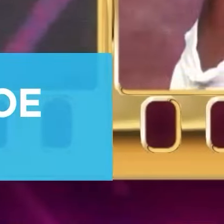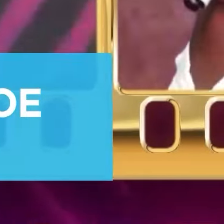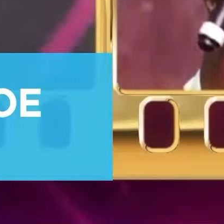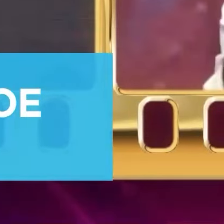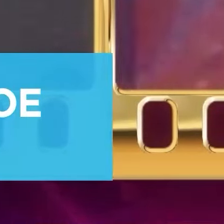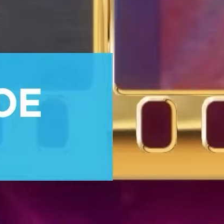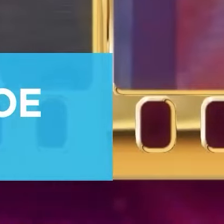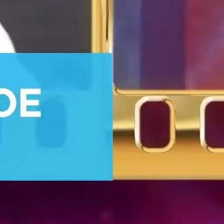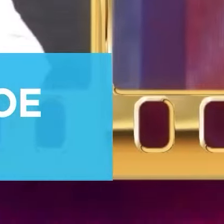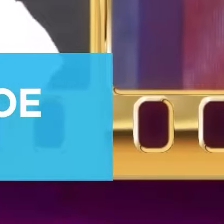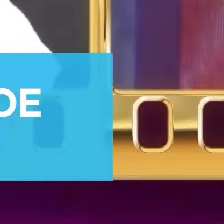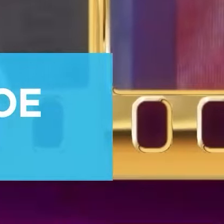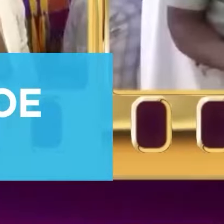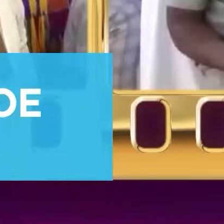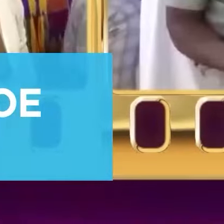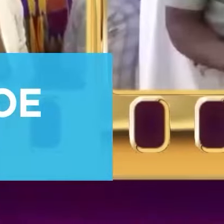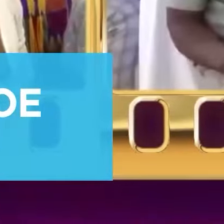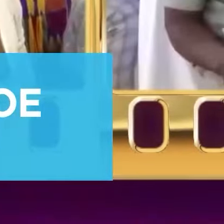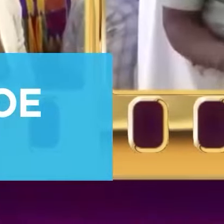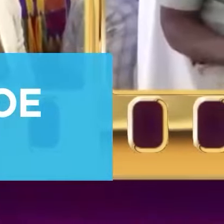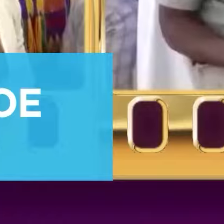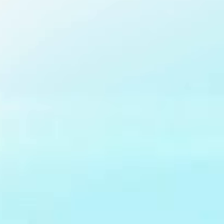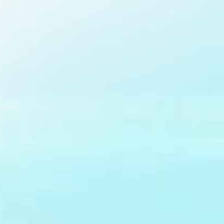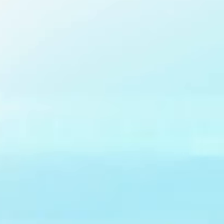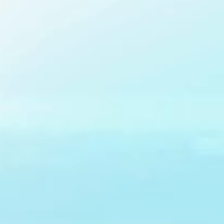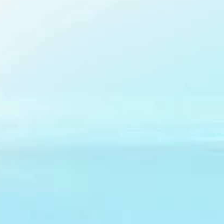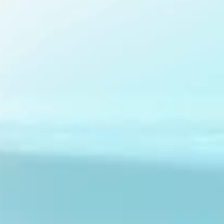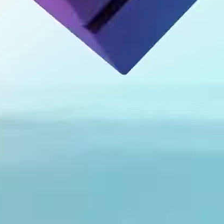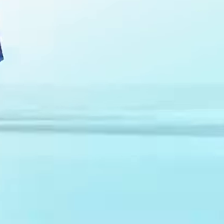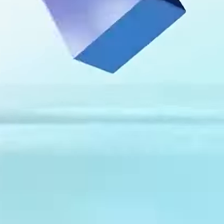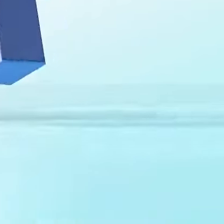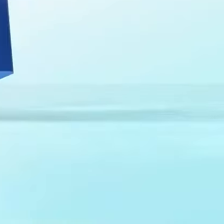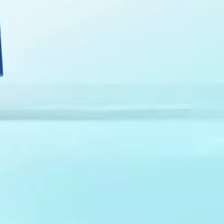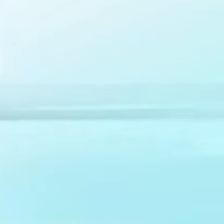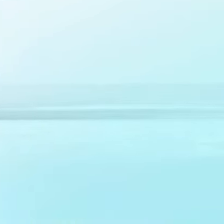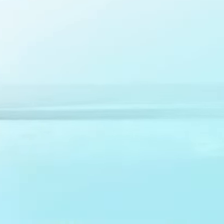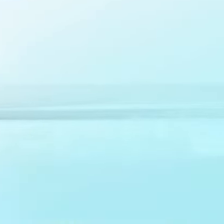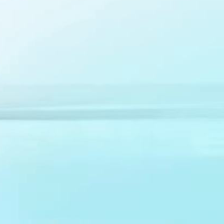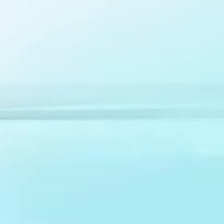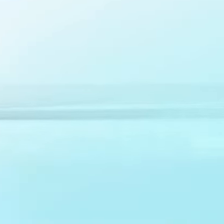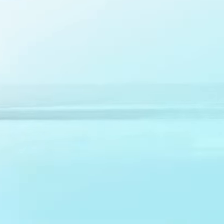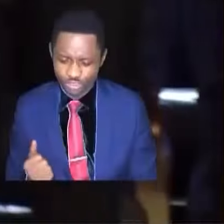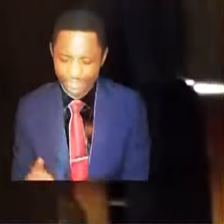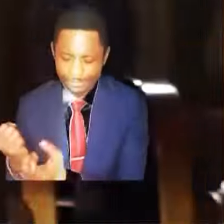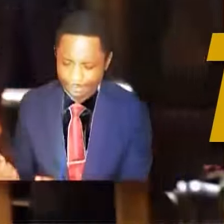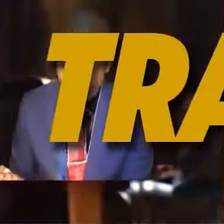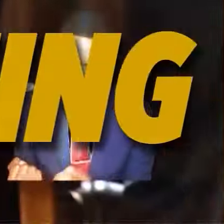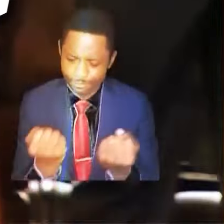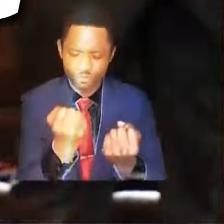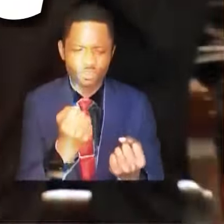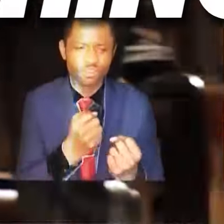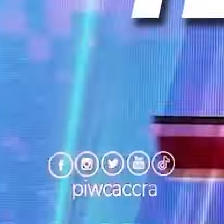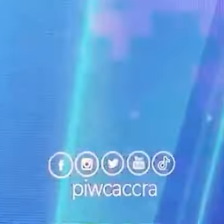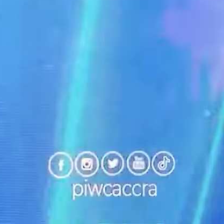a Christian, but will be a carnal Christian. Welcome to Pentecost Hour, a platform for teaching,